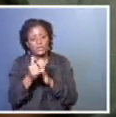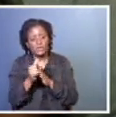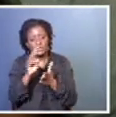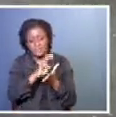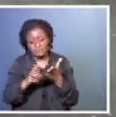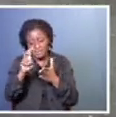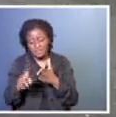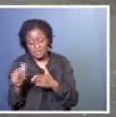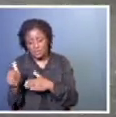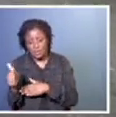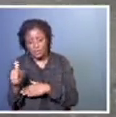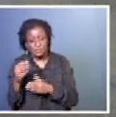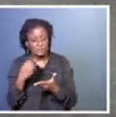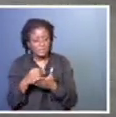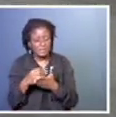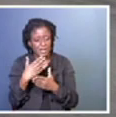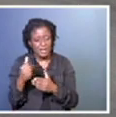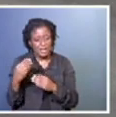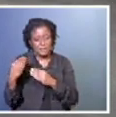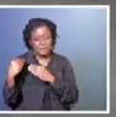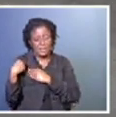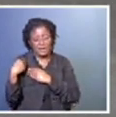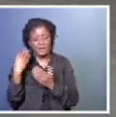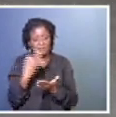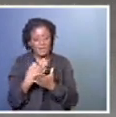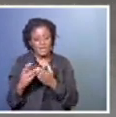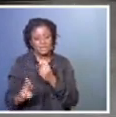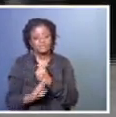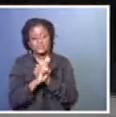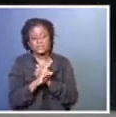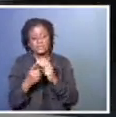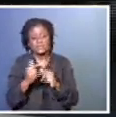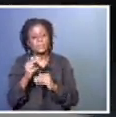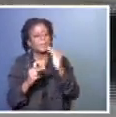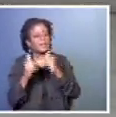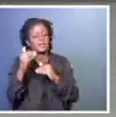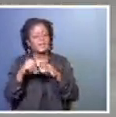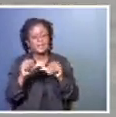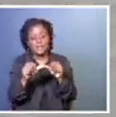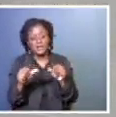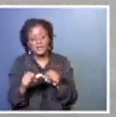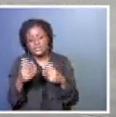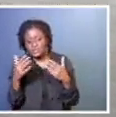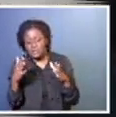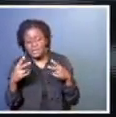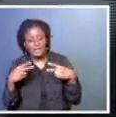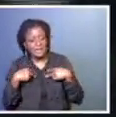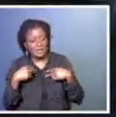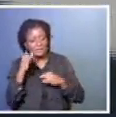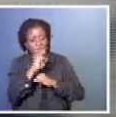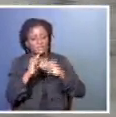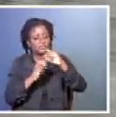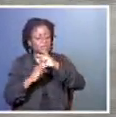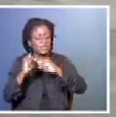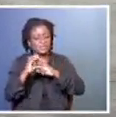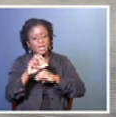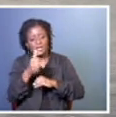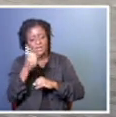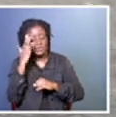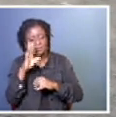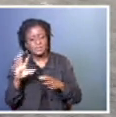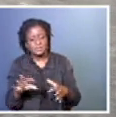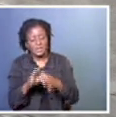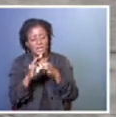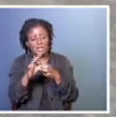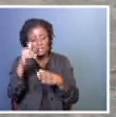funds and bearing the financial risk to build in areas where there's already infrastructure. Others will be tied into a government program.